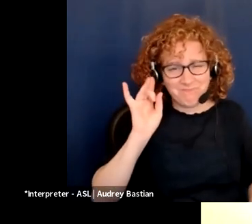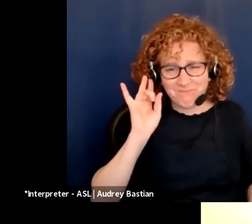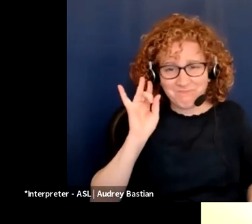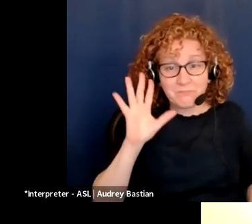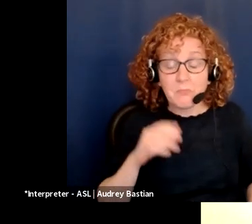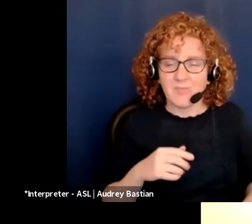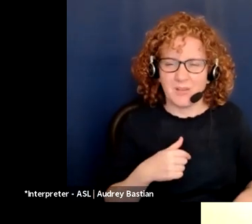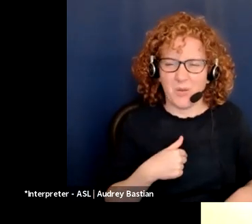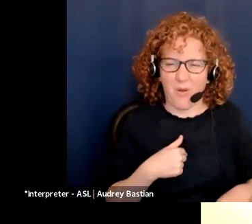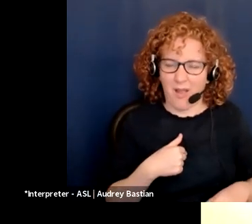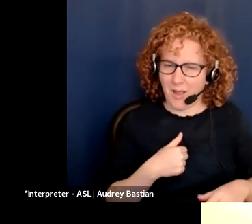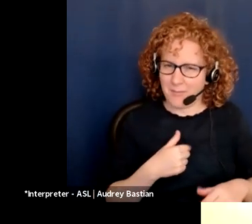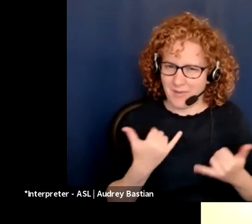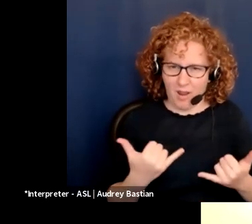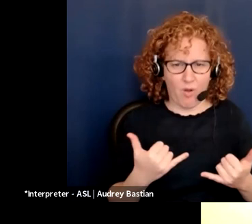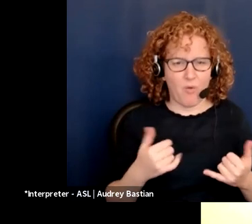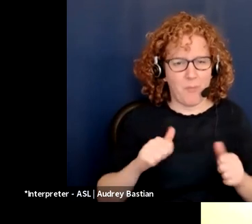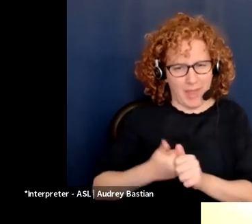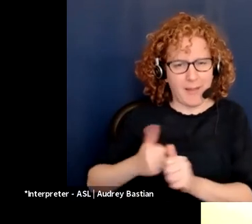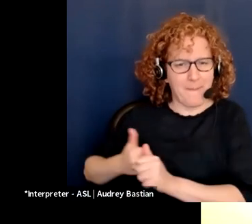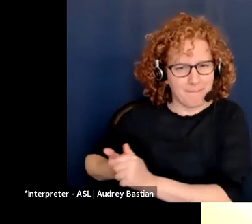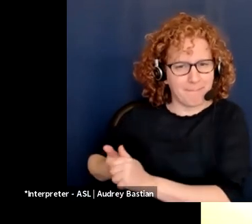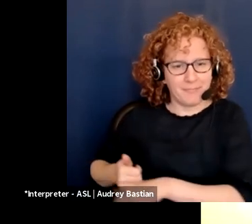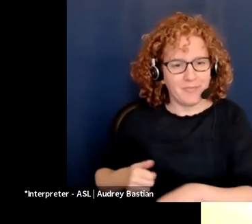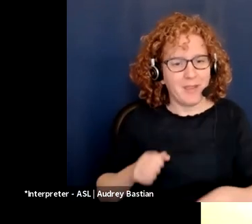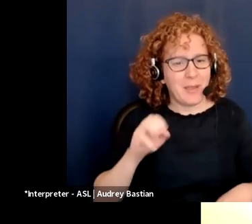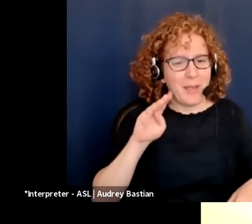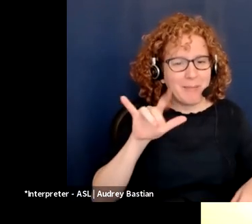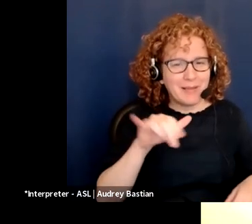again. Yeah, I wonder how they thought out in a war, okay?